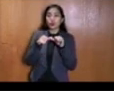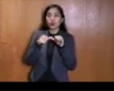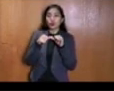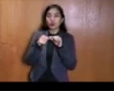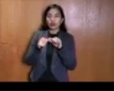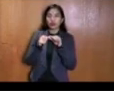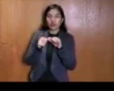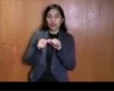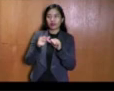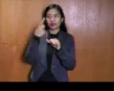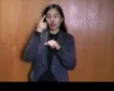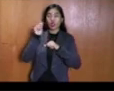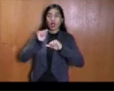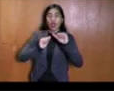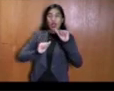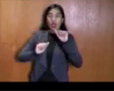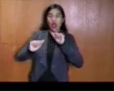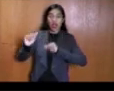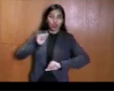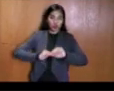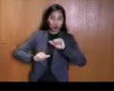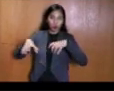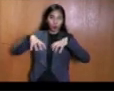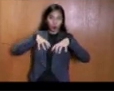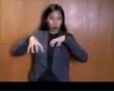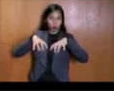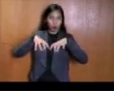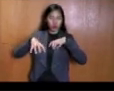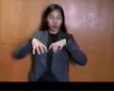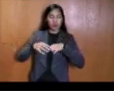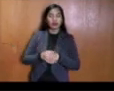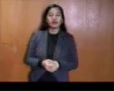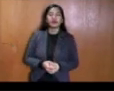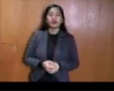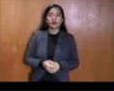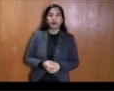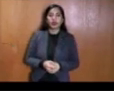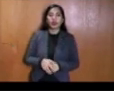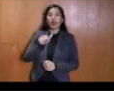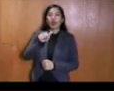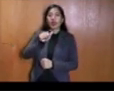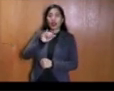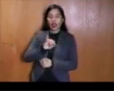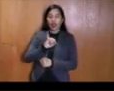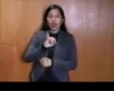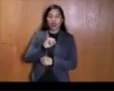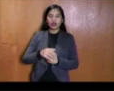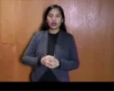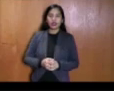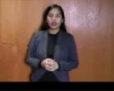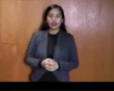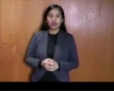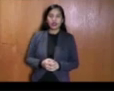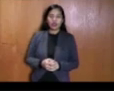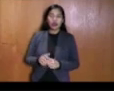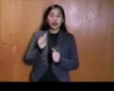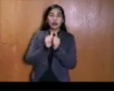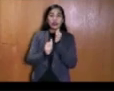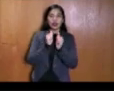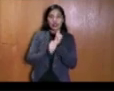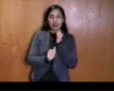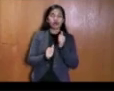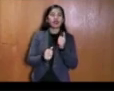action. Which brings me to my second point here, which is that AI is a means and not an end. So AI